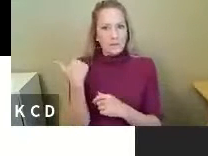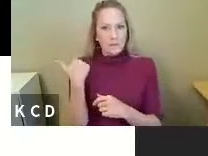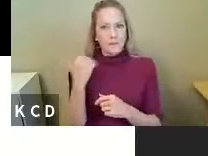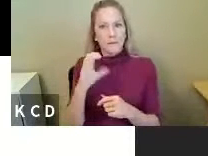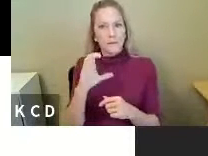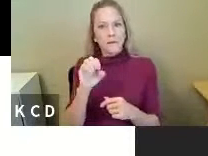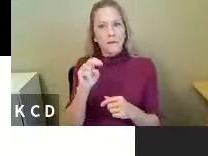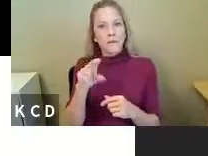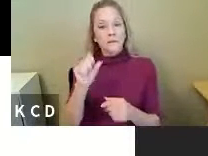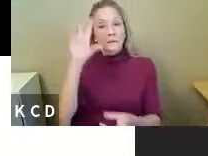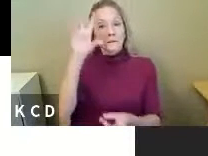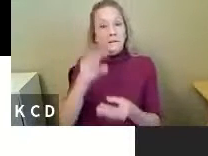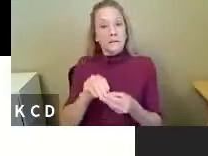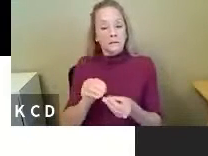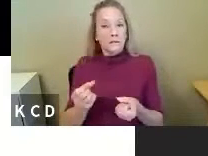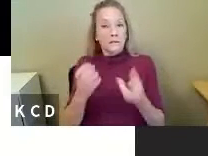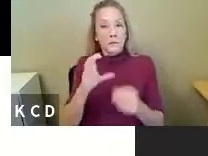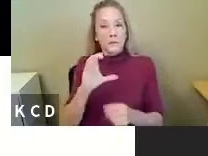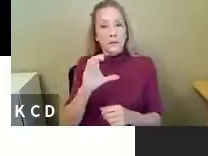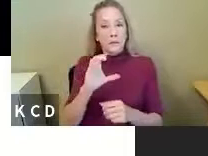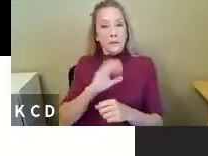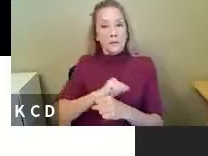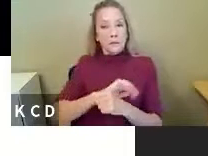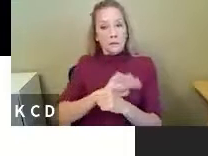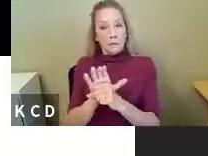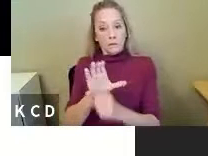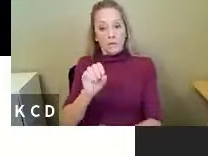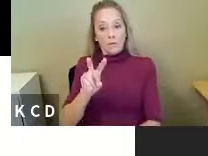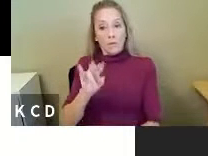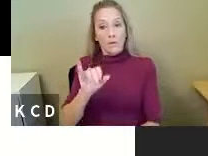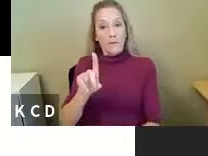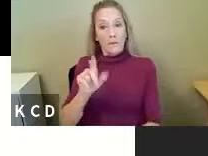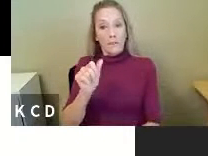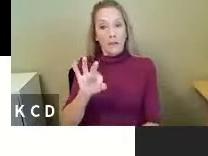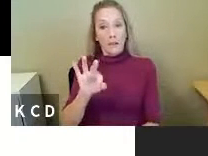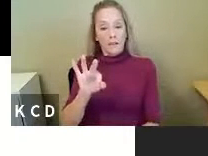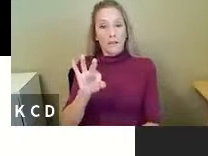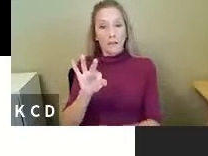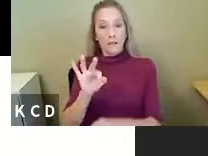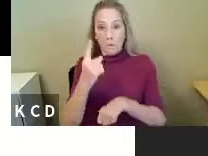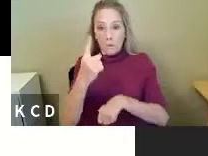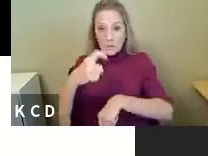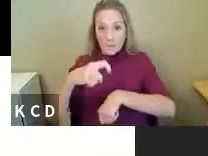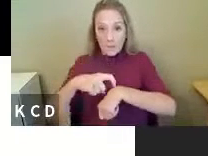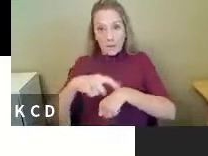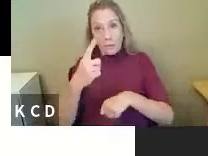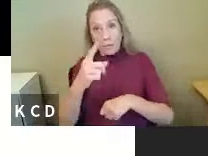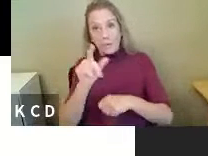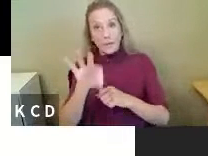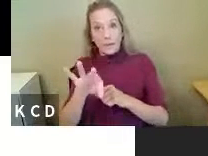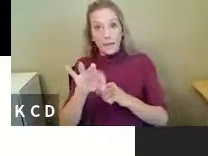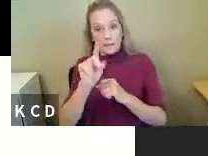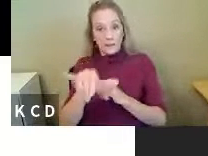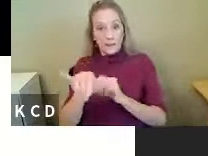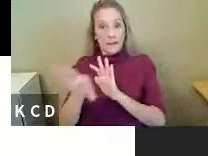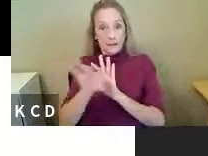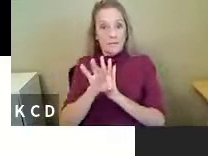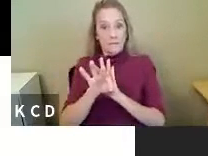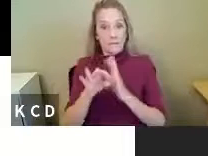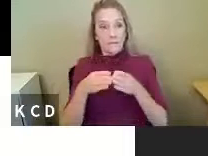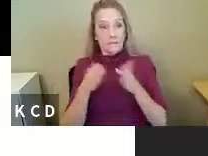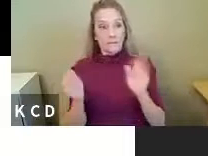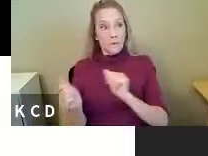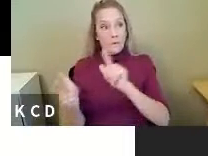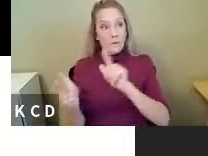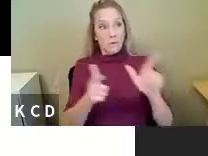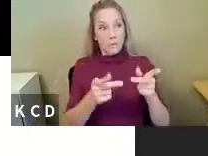the number of COVID-19 patients in the hospital at one time across all of the facilities in those